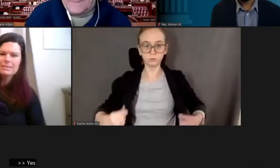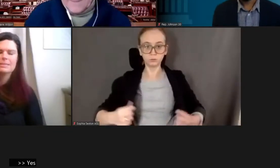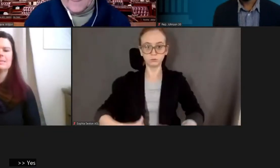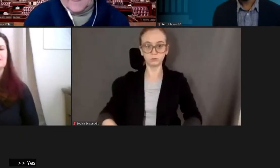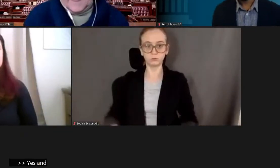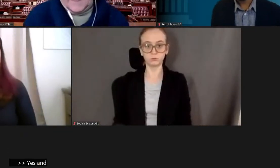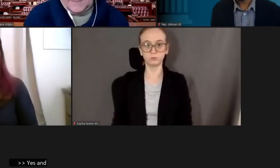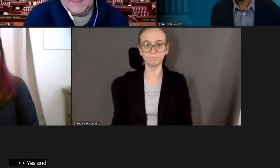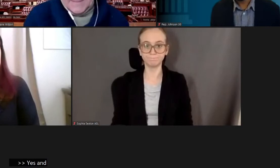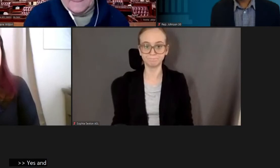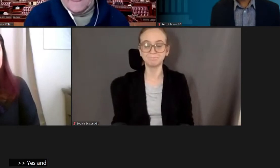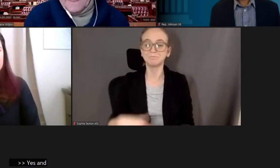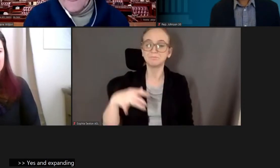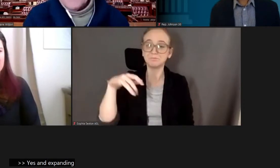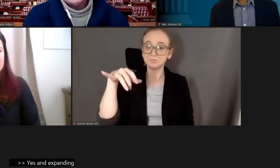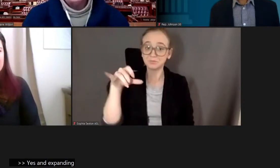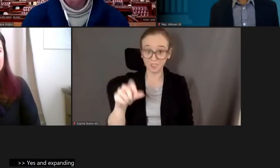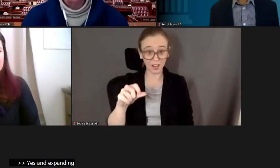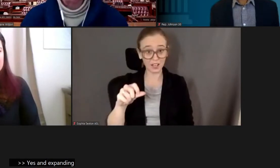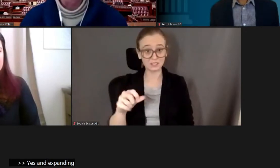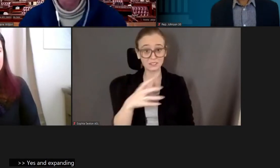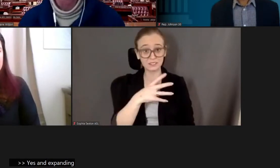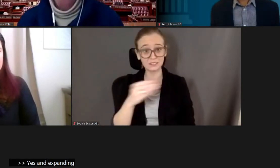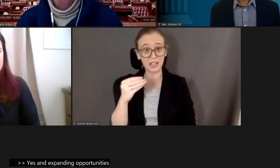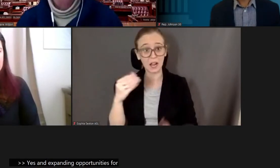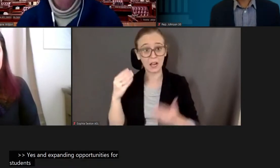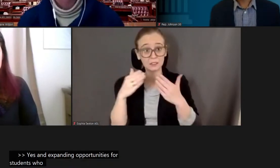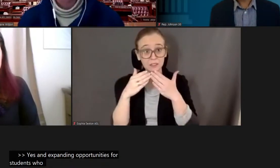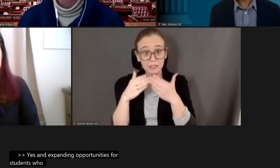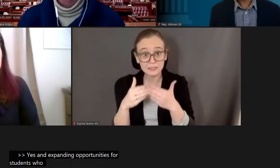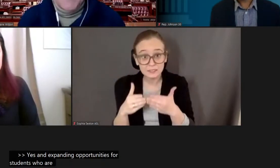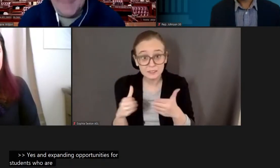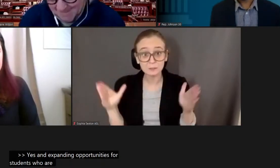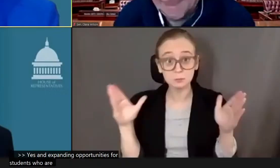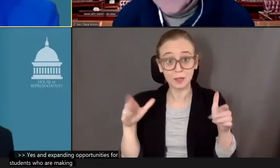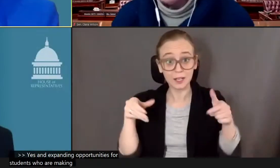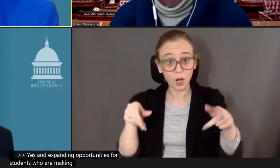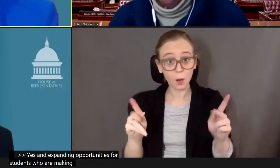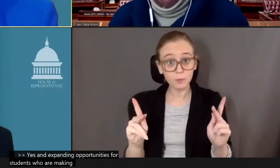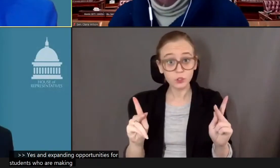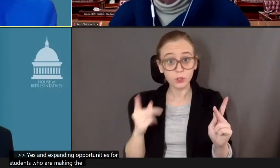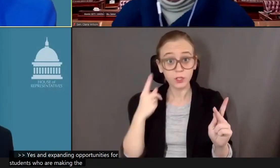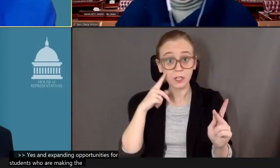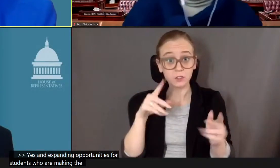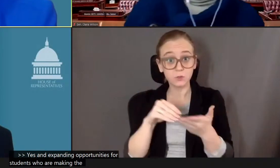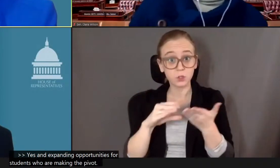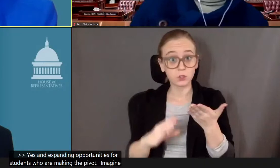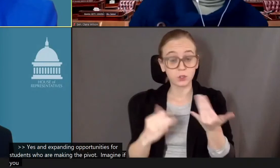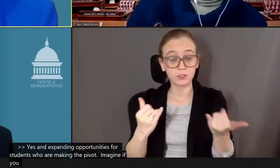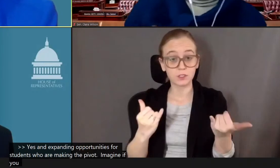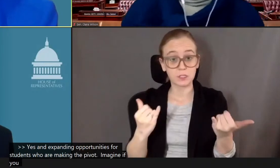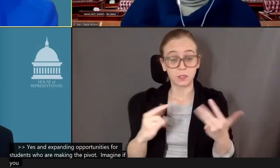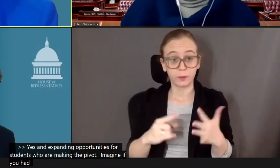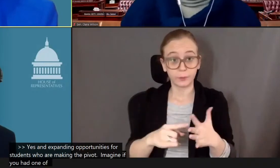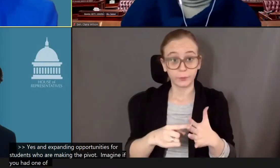expanding opportunities for students who are making the pivot. Imagine if you had one of the jobs that was lost in the pandemic